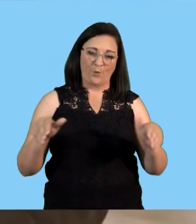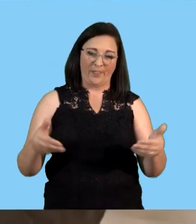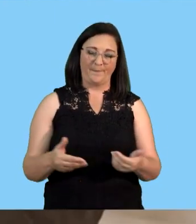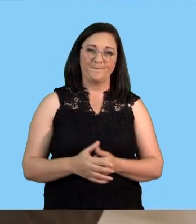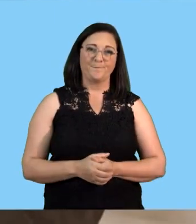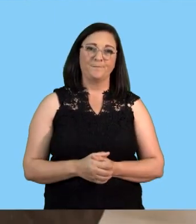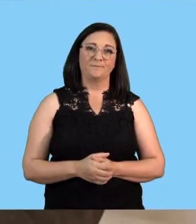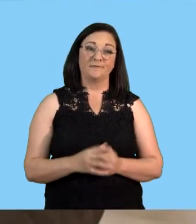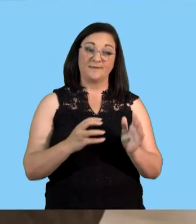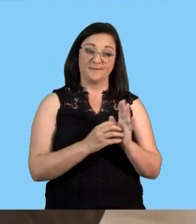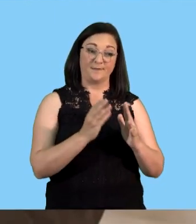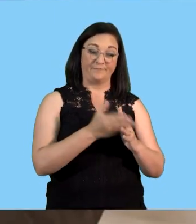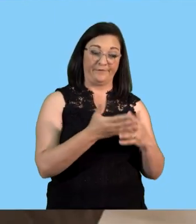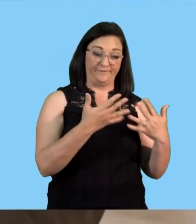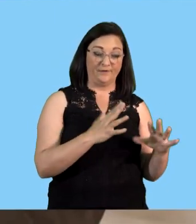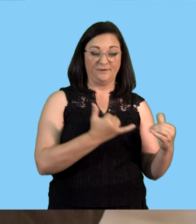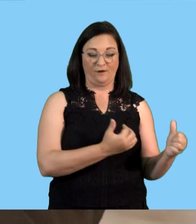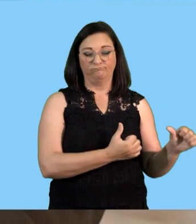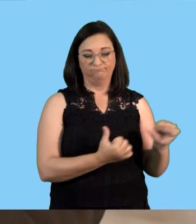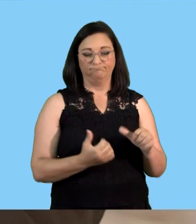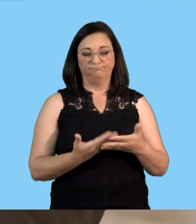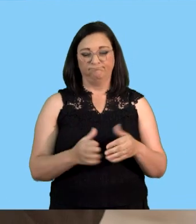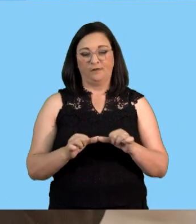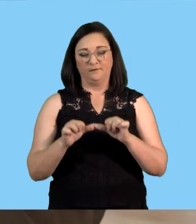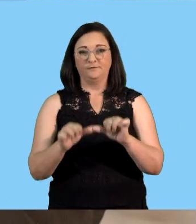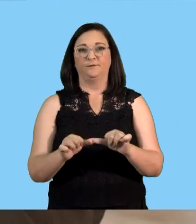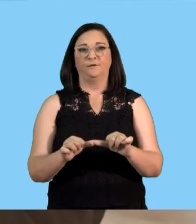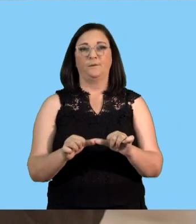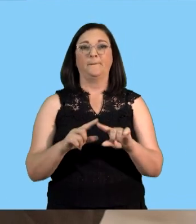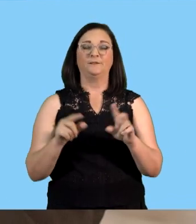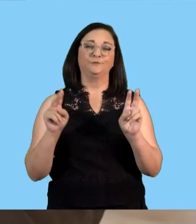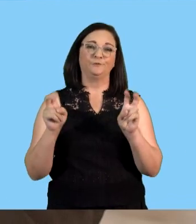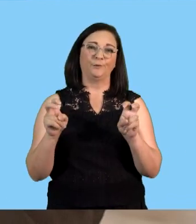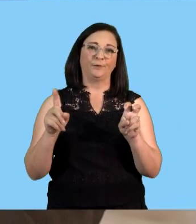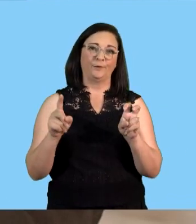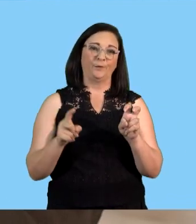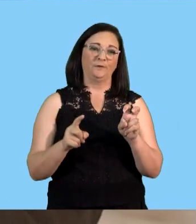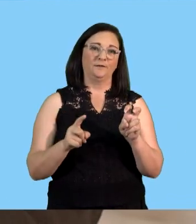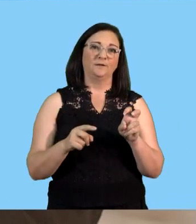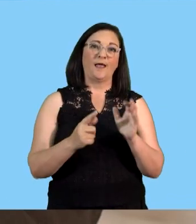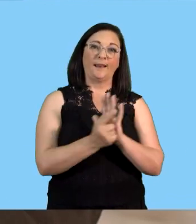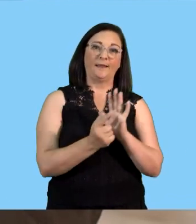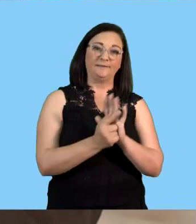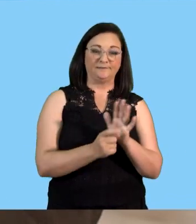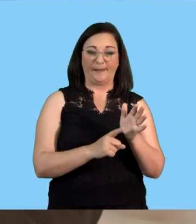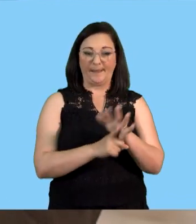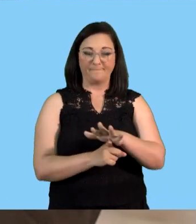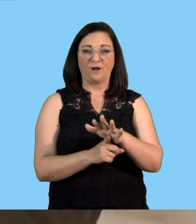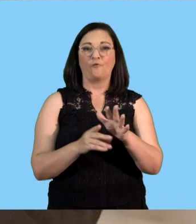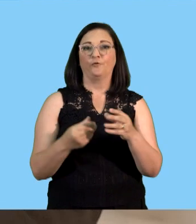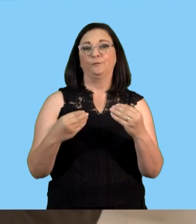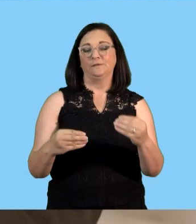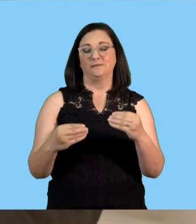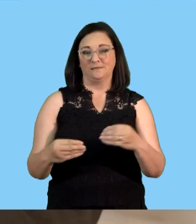Welcome back from an ad break. We will continue with our application questions under the topic Impact of Recent Legislation